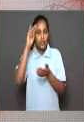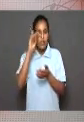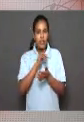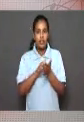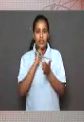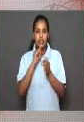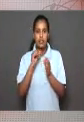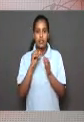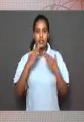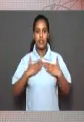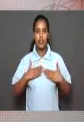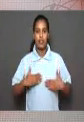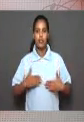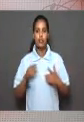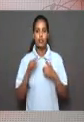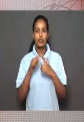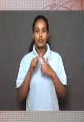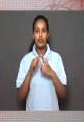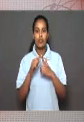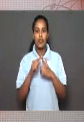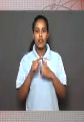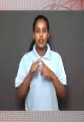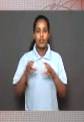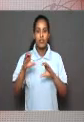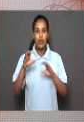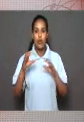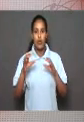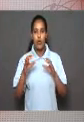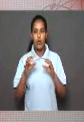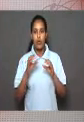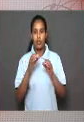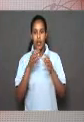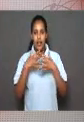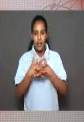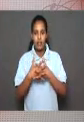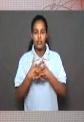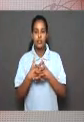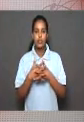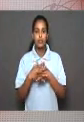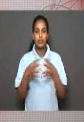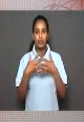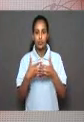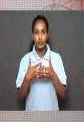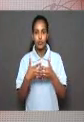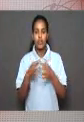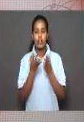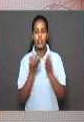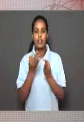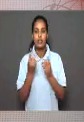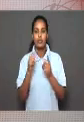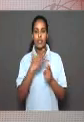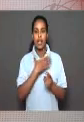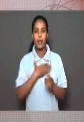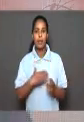is structured to offer chemists an organized tool with which to refer to the